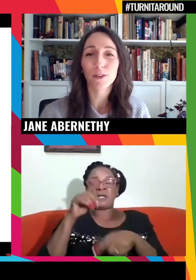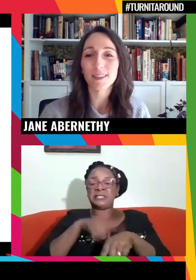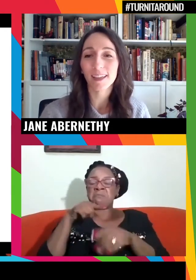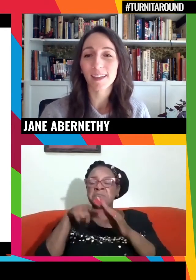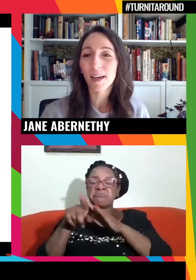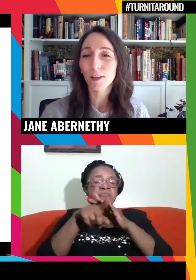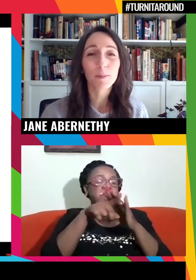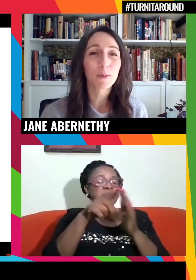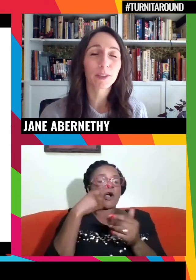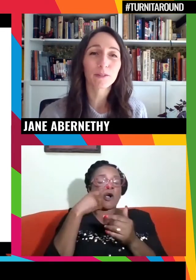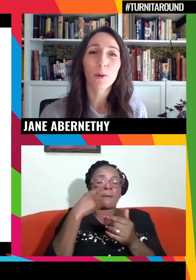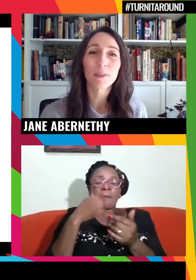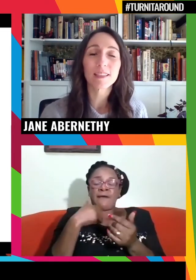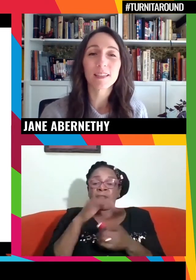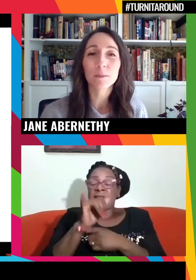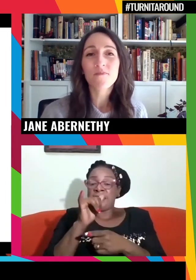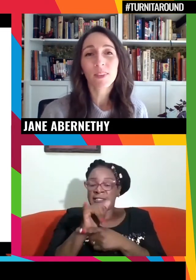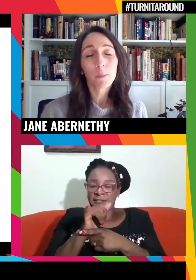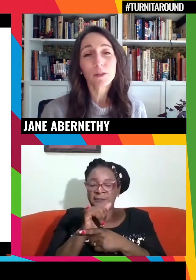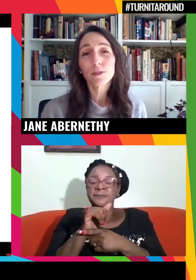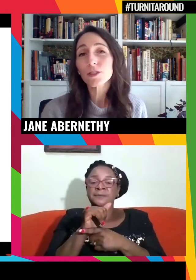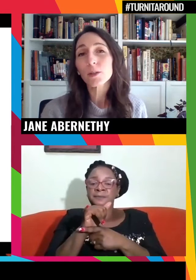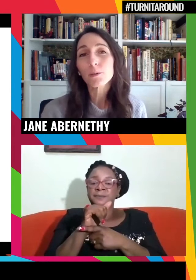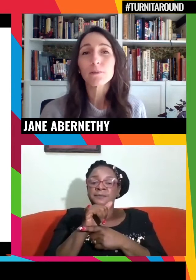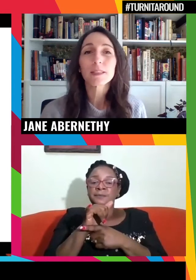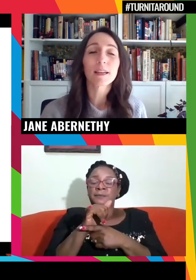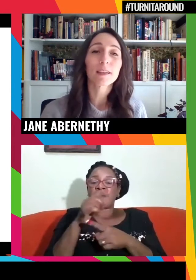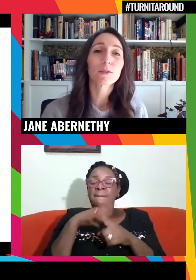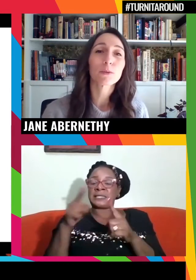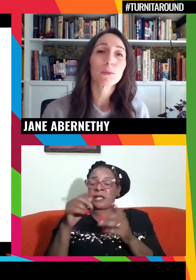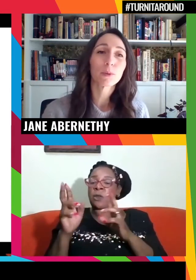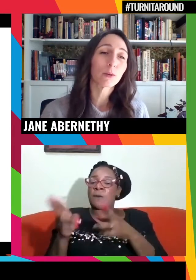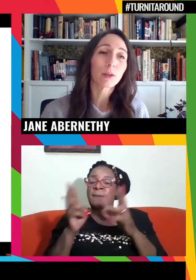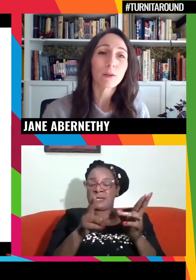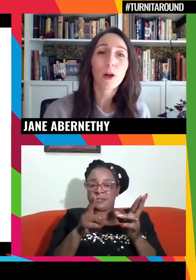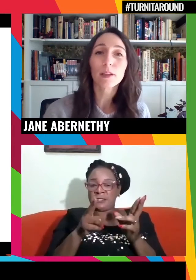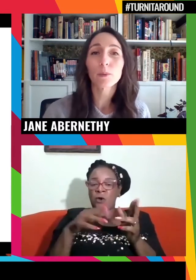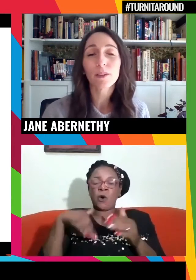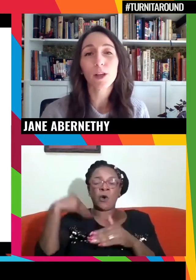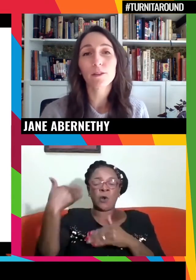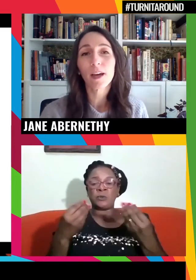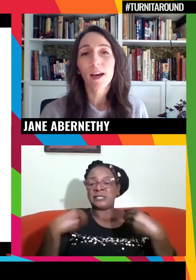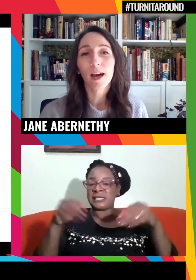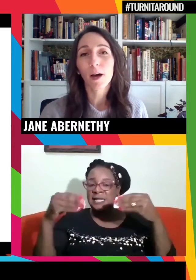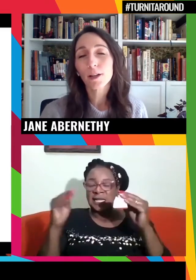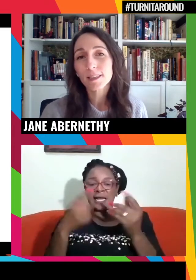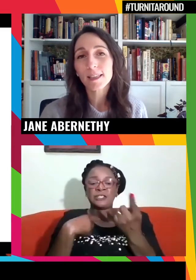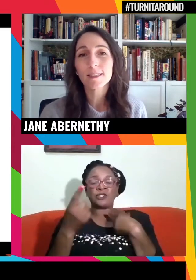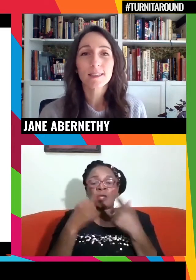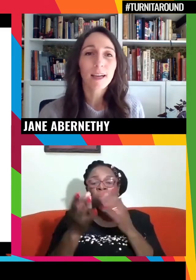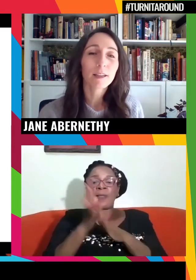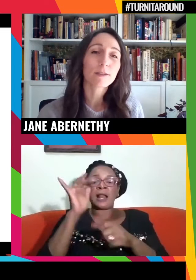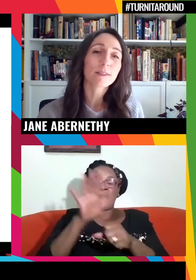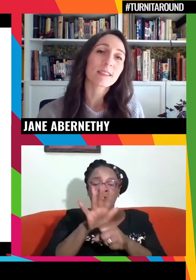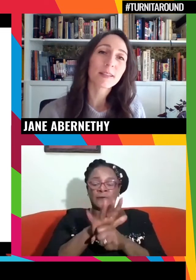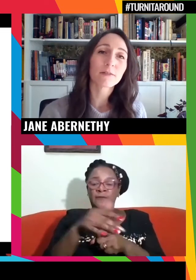just with the current, a lot of people working from home these days. But traditionally, we would have been selling to, and talking with a lot of architects